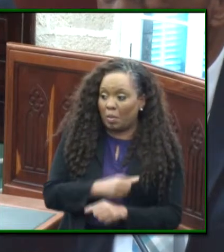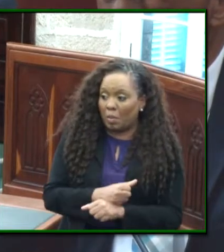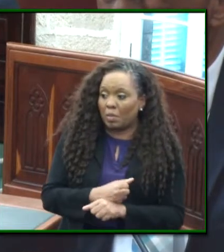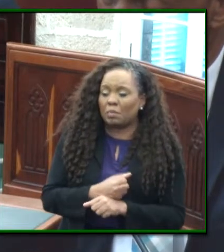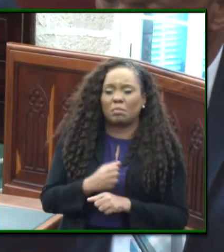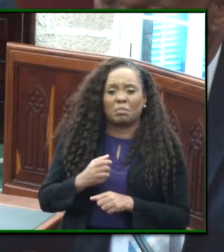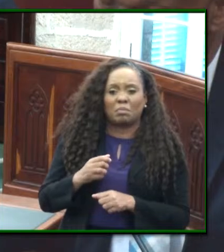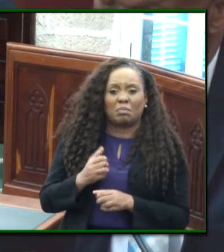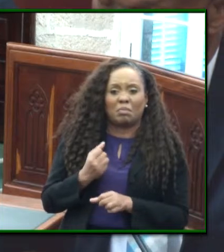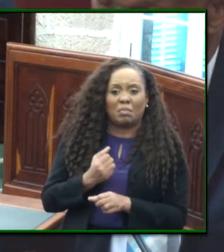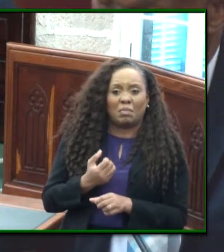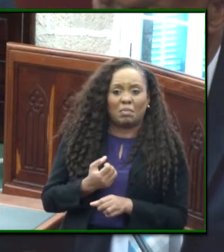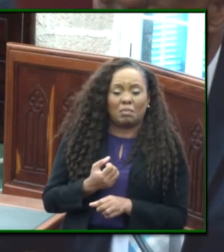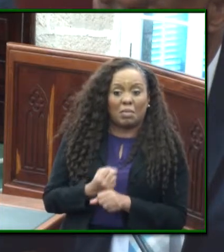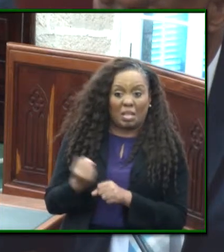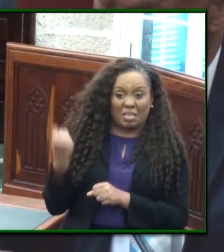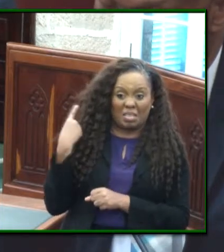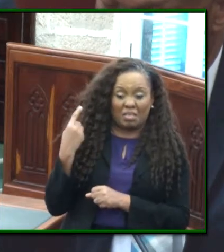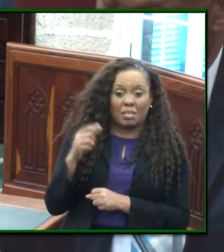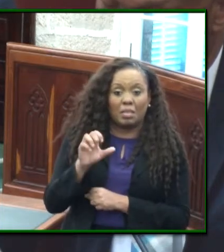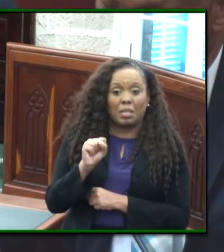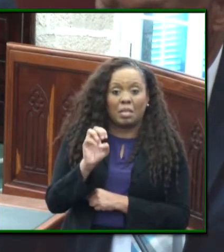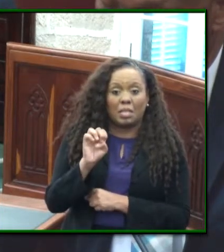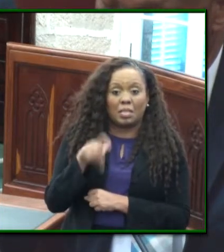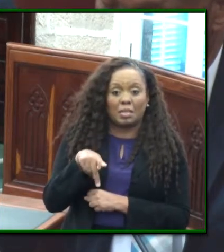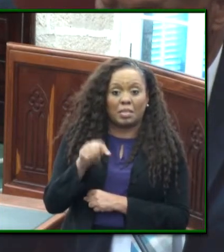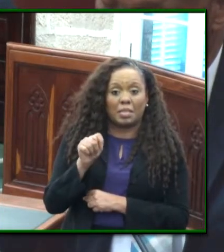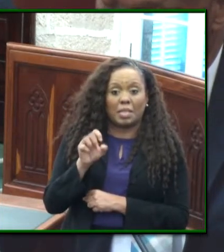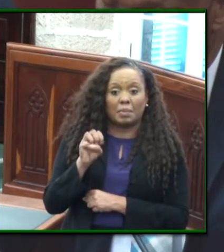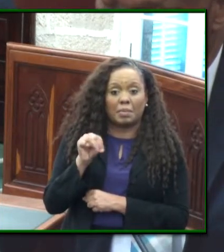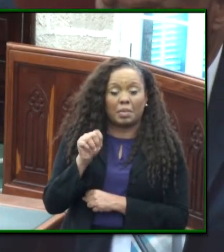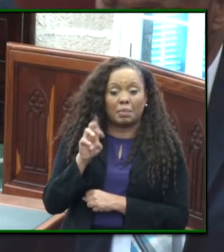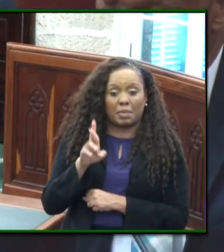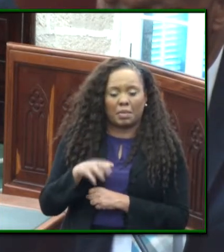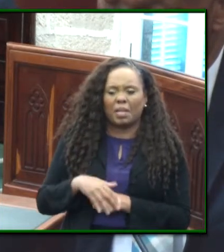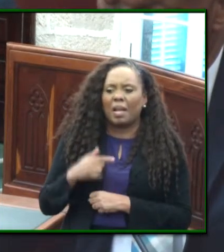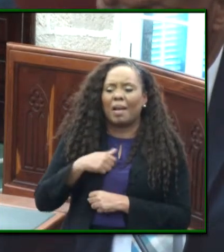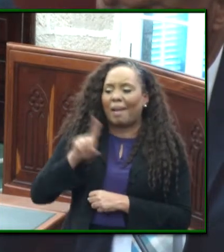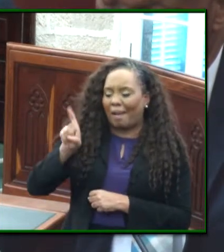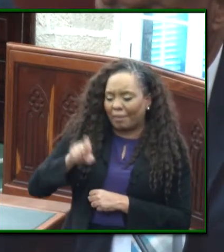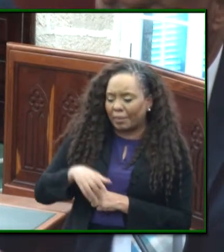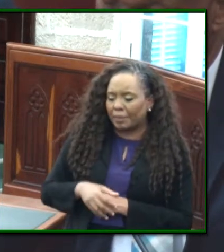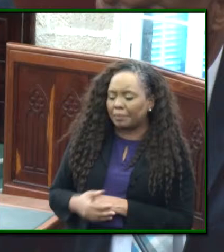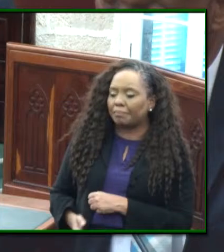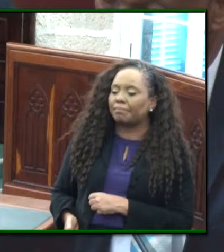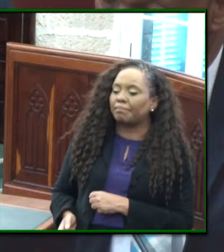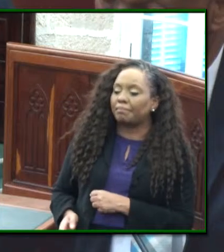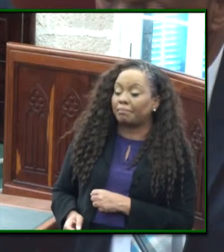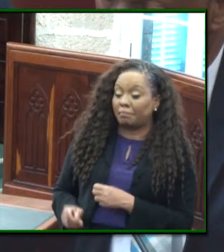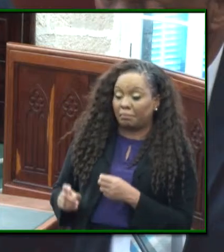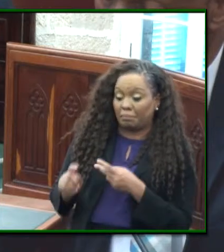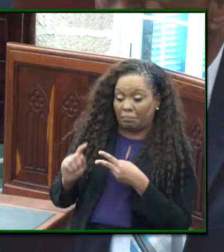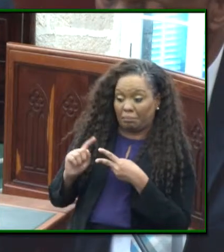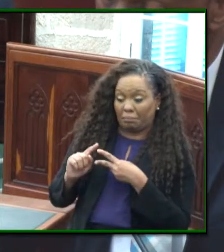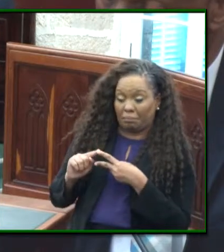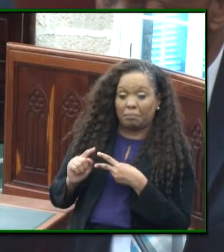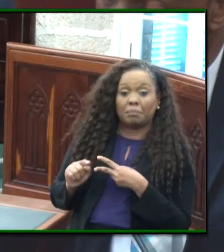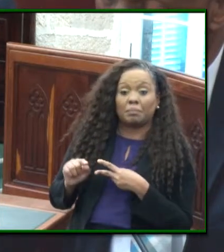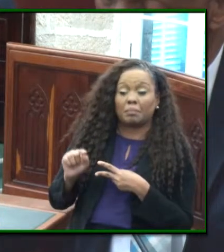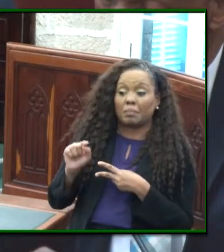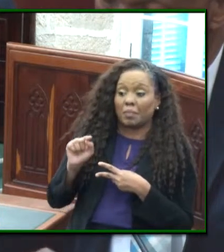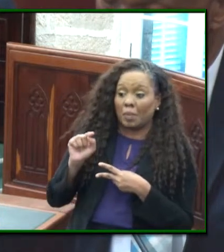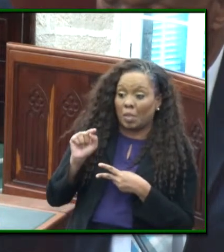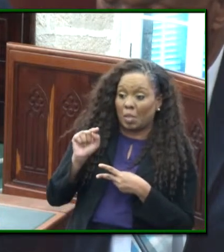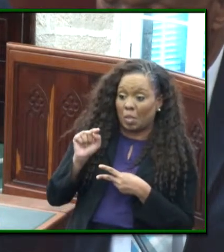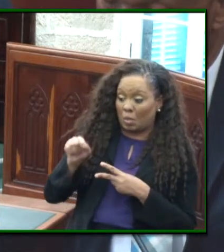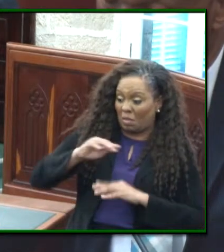September. And I asked them to say to me candidly two things. One, are you satisfied with how